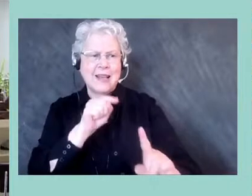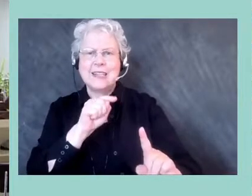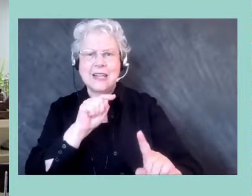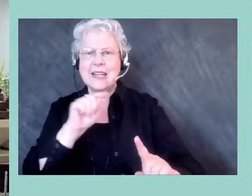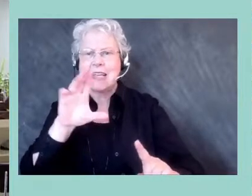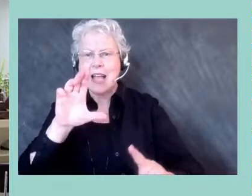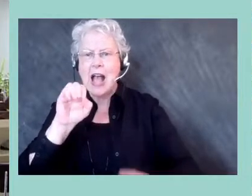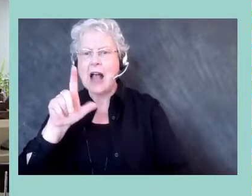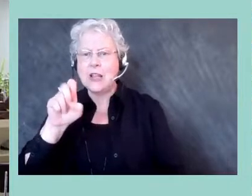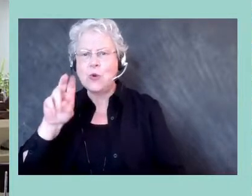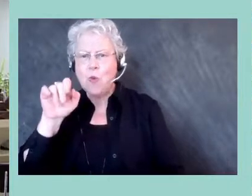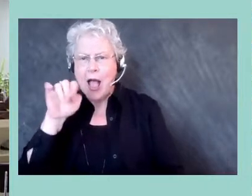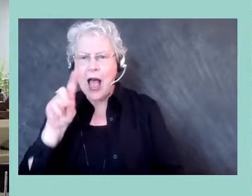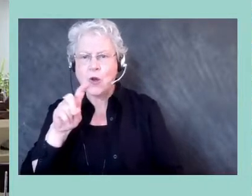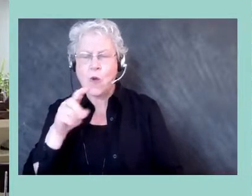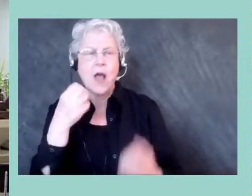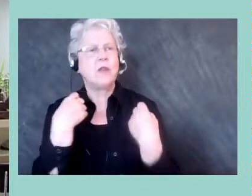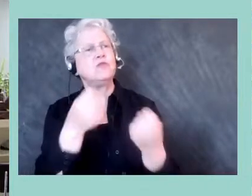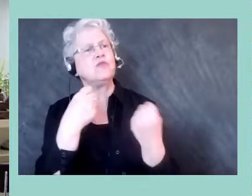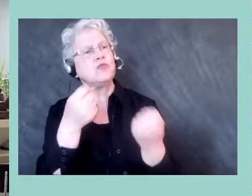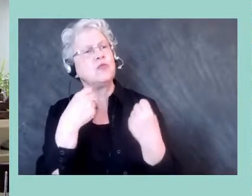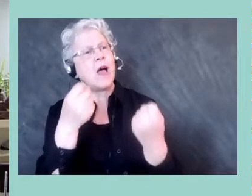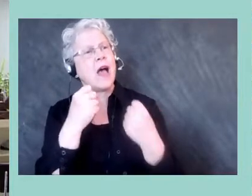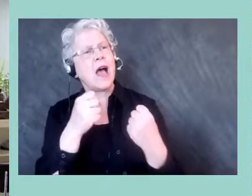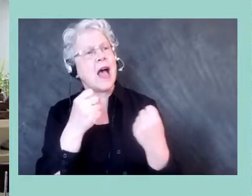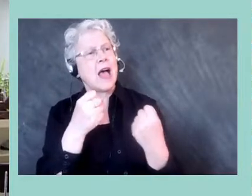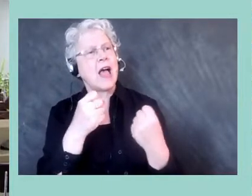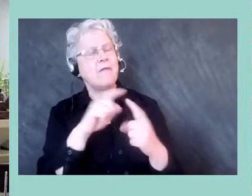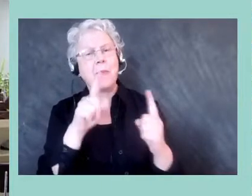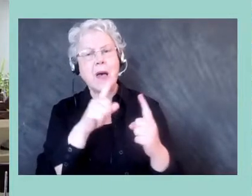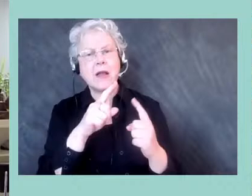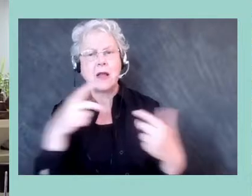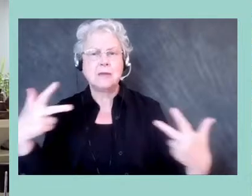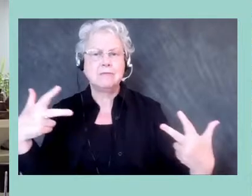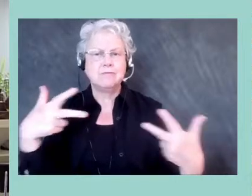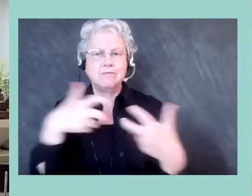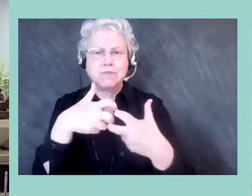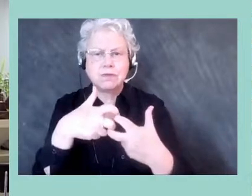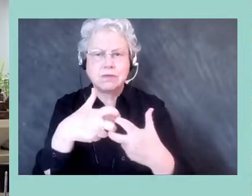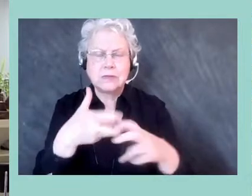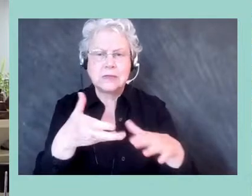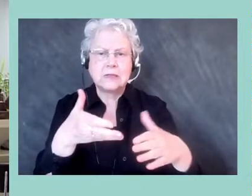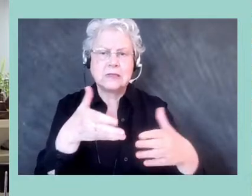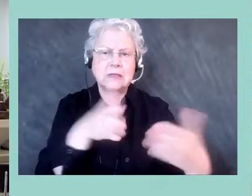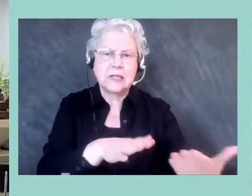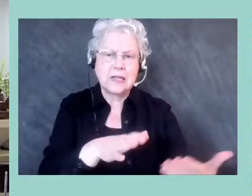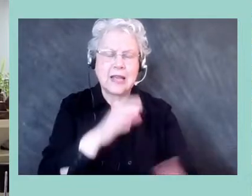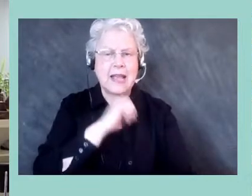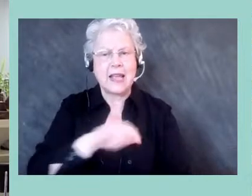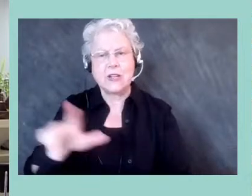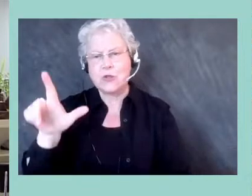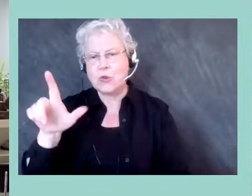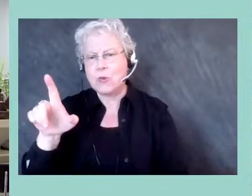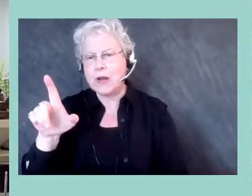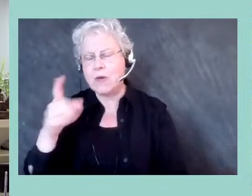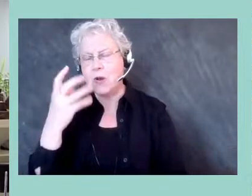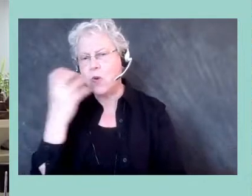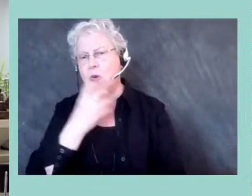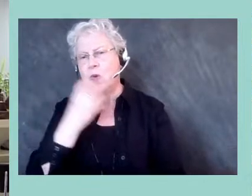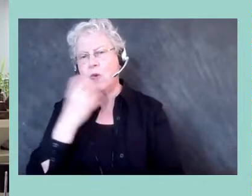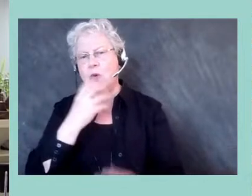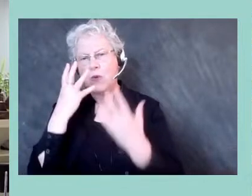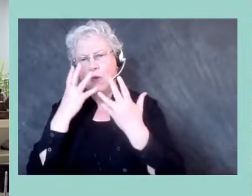Salt Lake City in 2009. She was only 21. A year later,